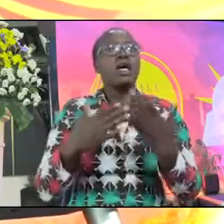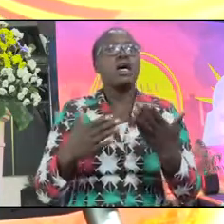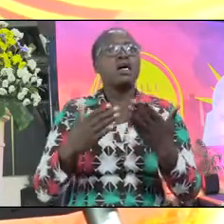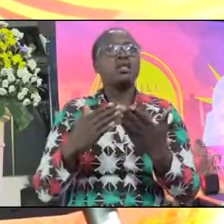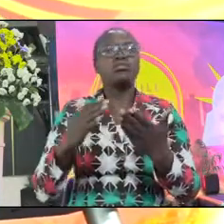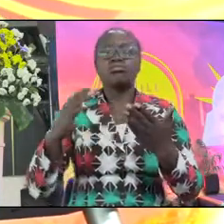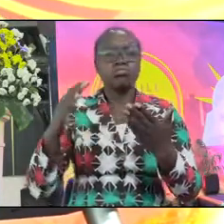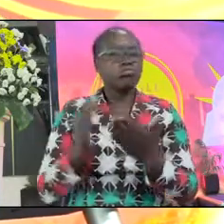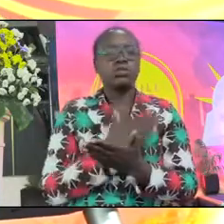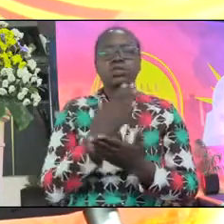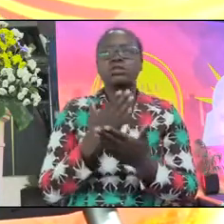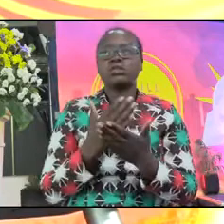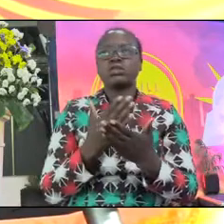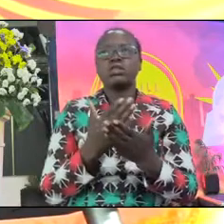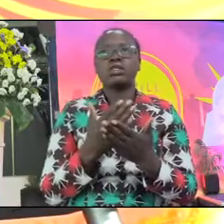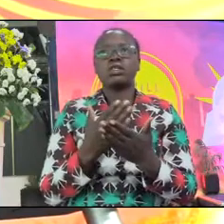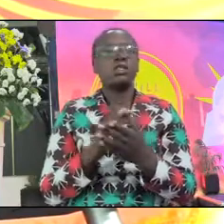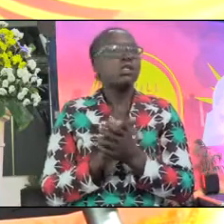whisper to me.